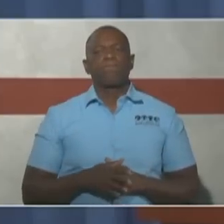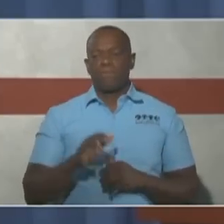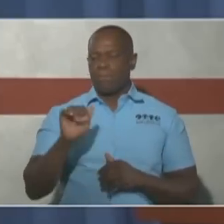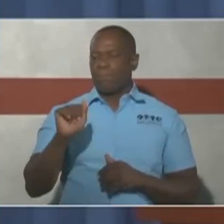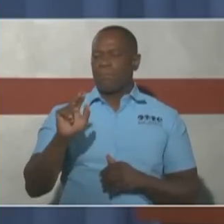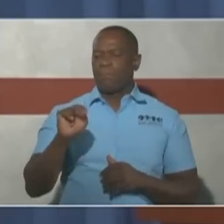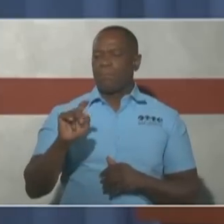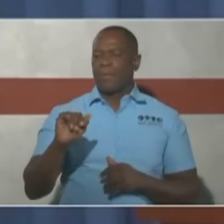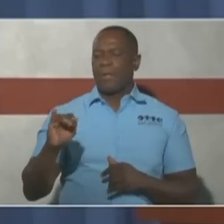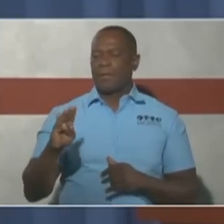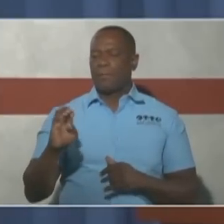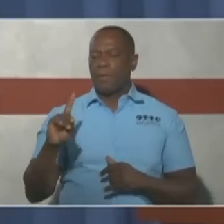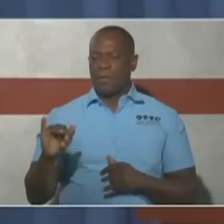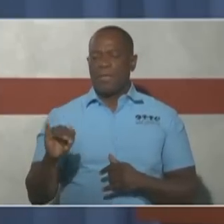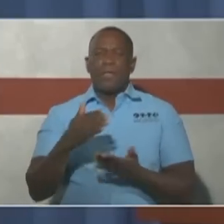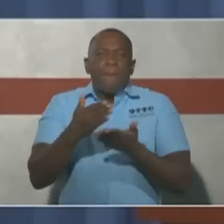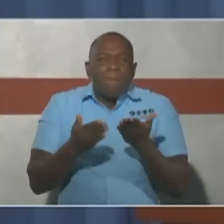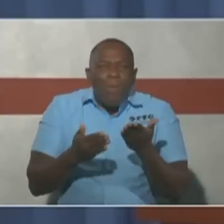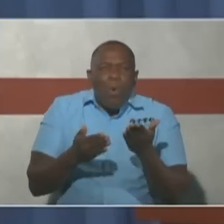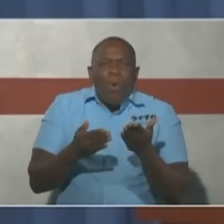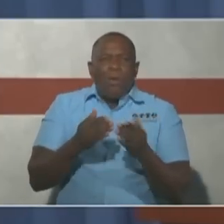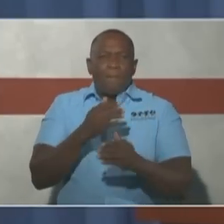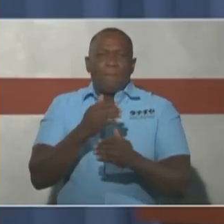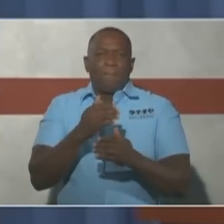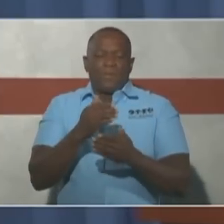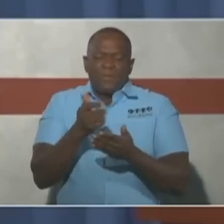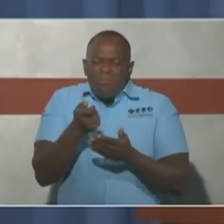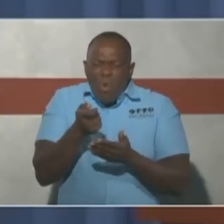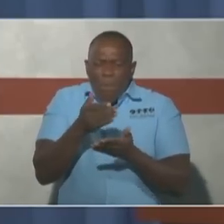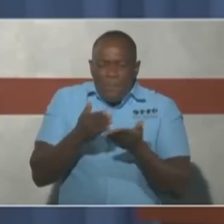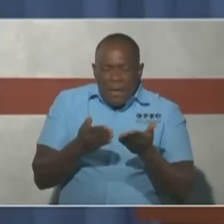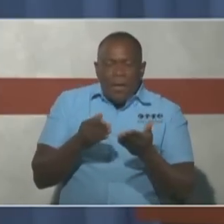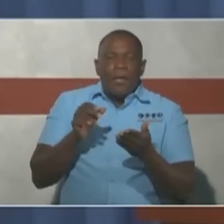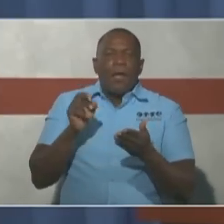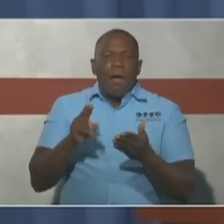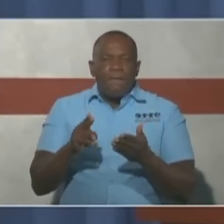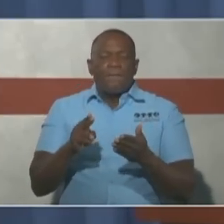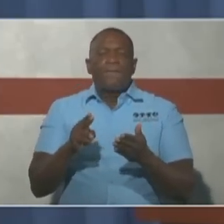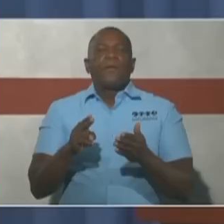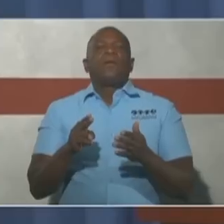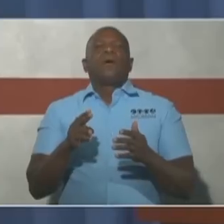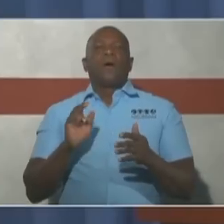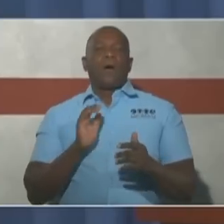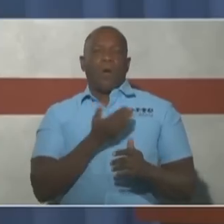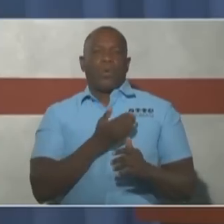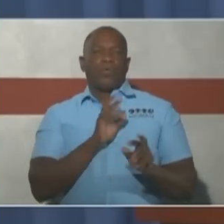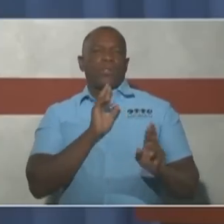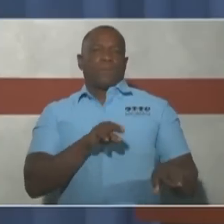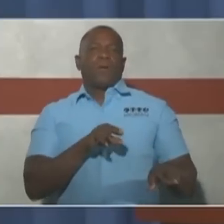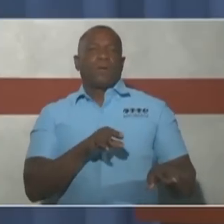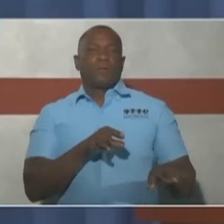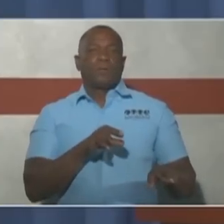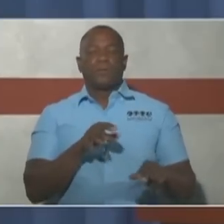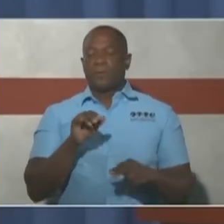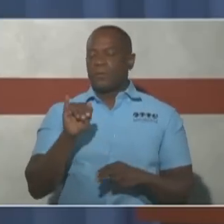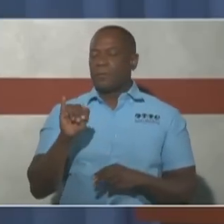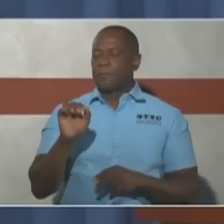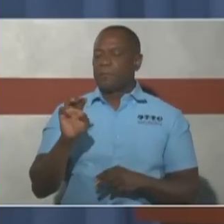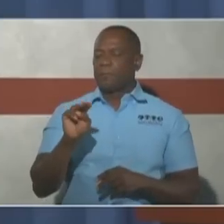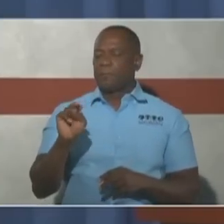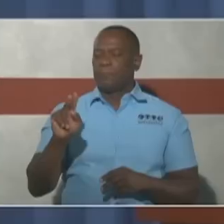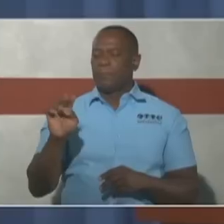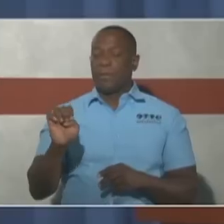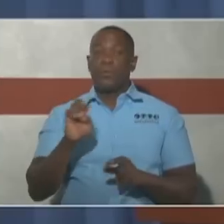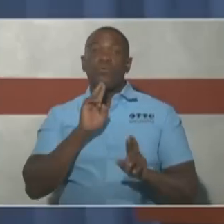vaccines aren't working. All right? The antibody response is just a small part of the immune response that we have. So the